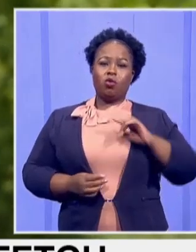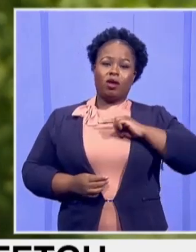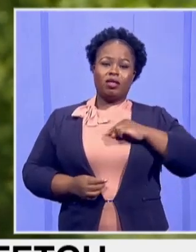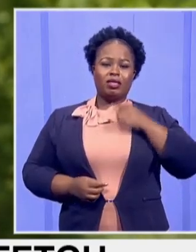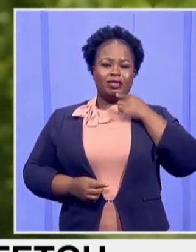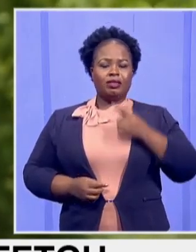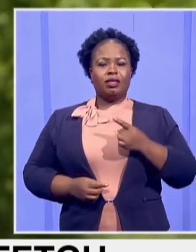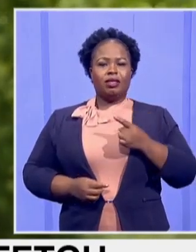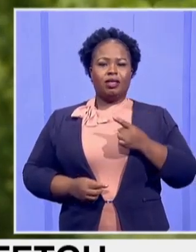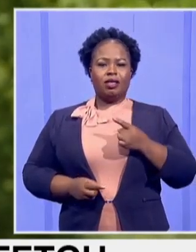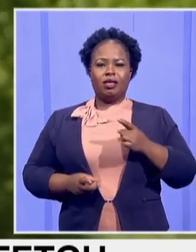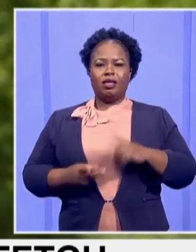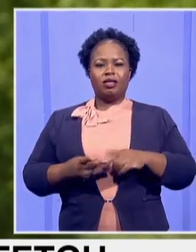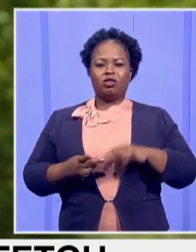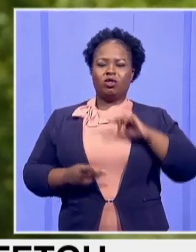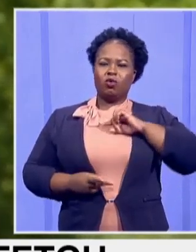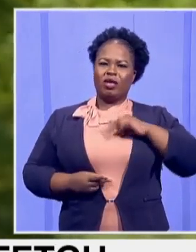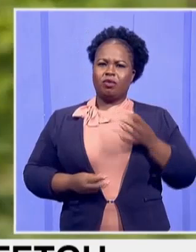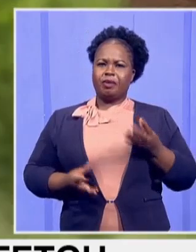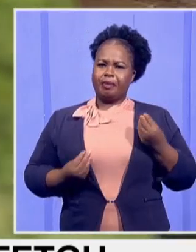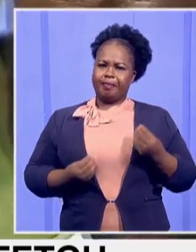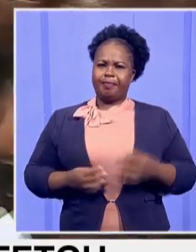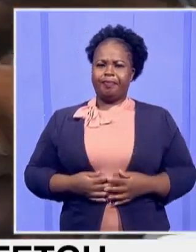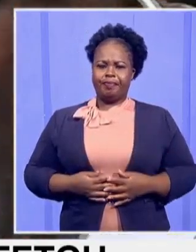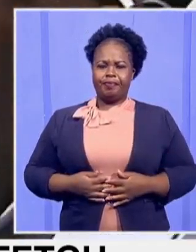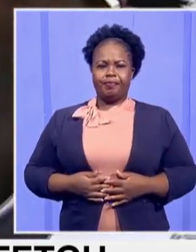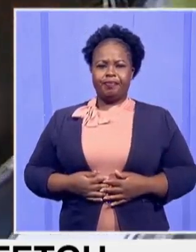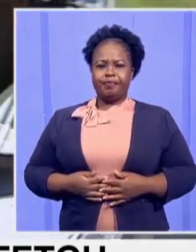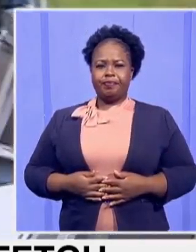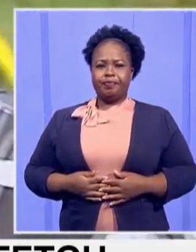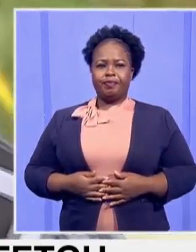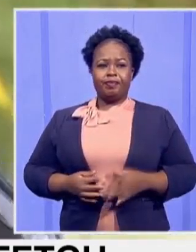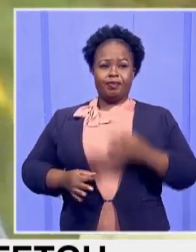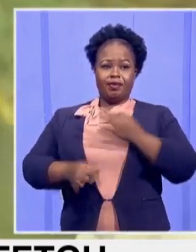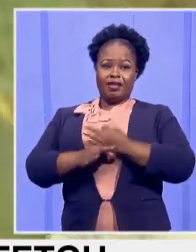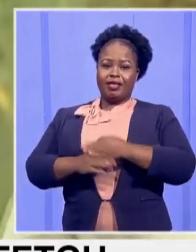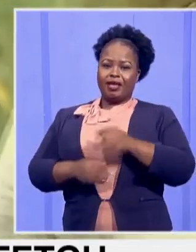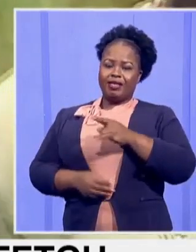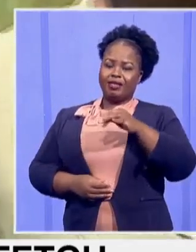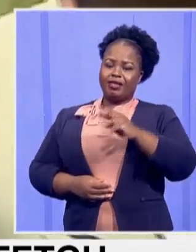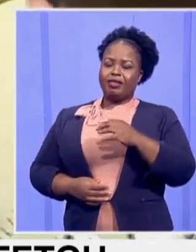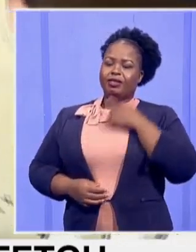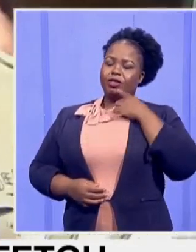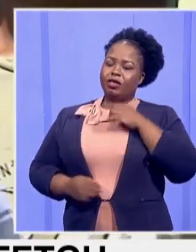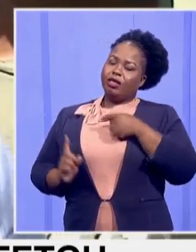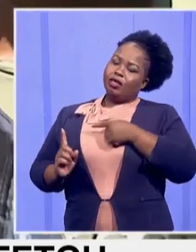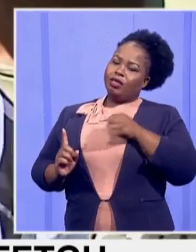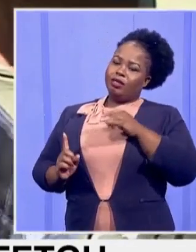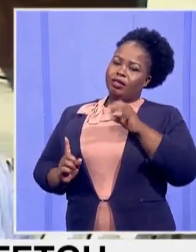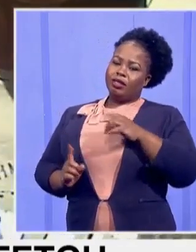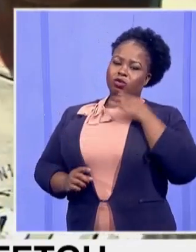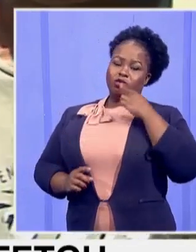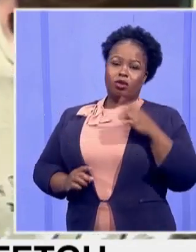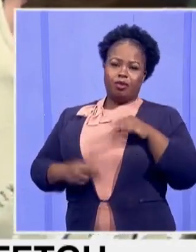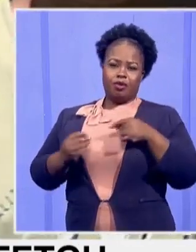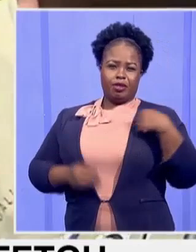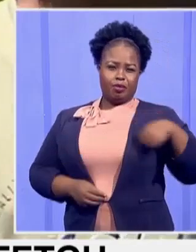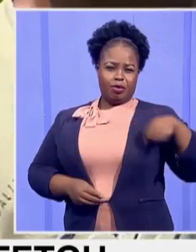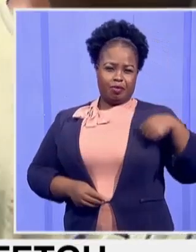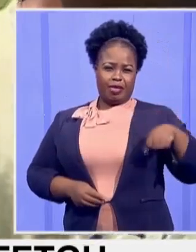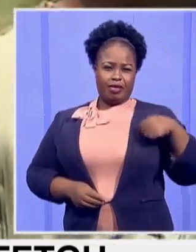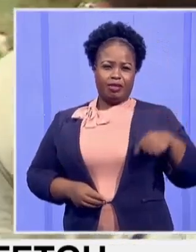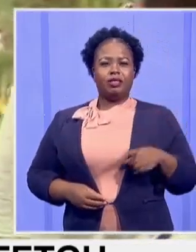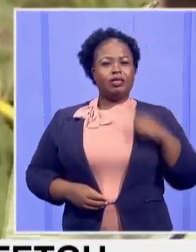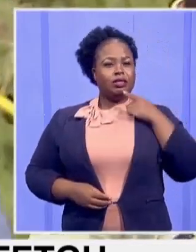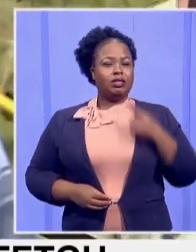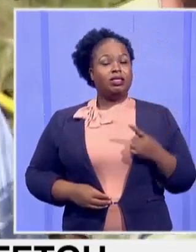ons afgevee. Okay. Dr. Castin Griselda, talking about the municipality, he's